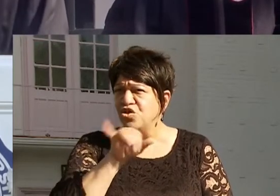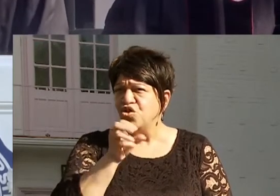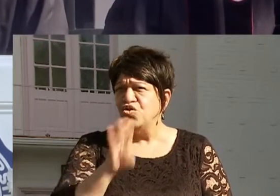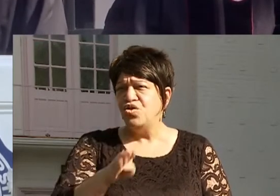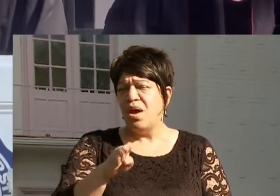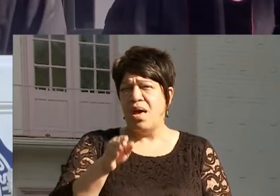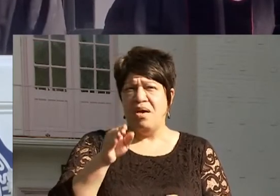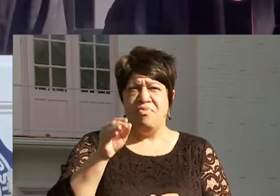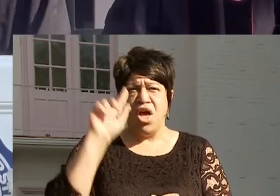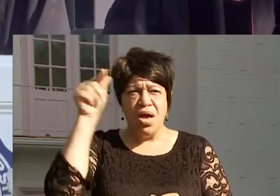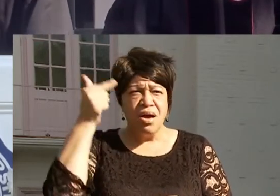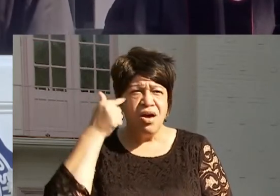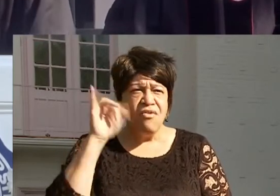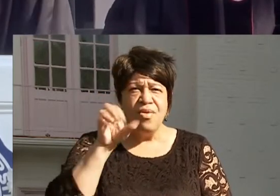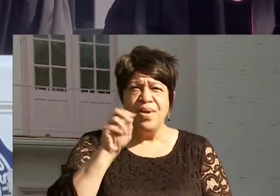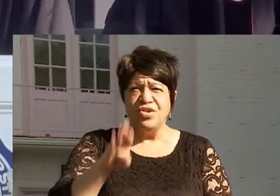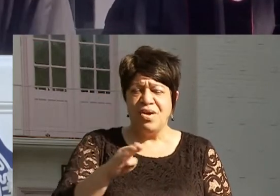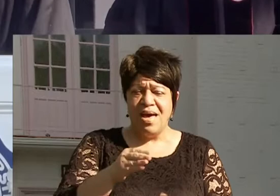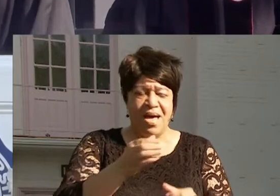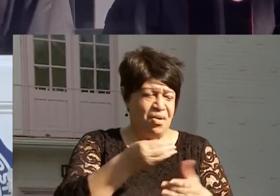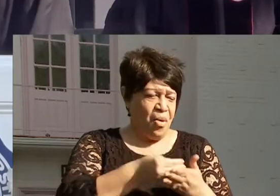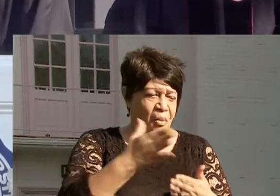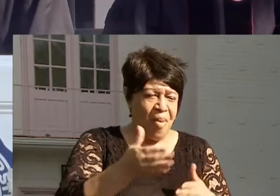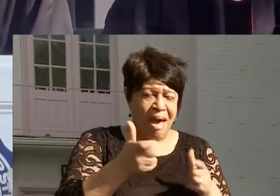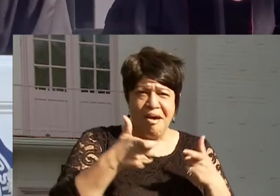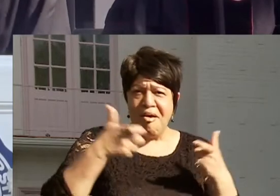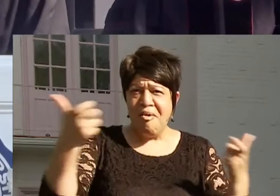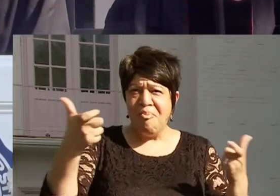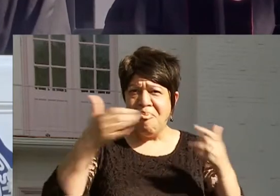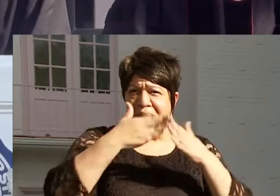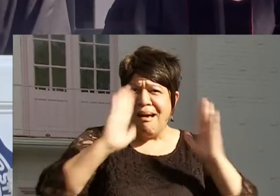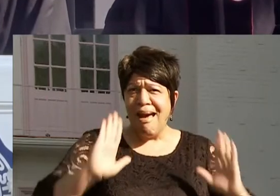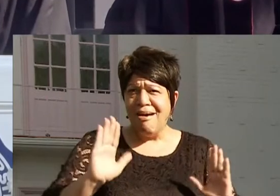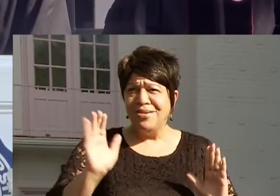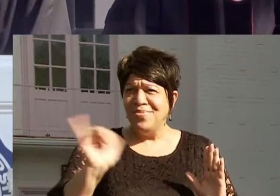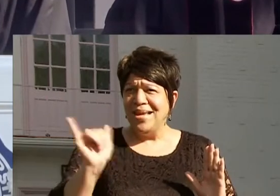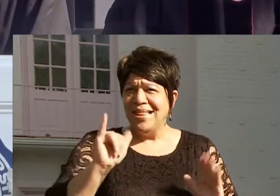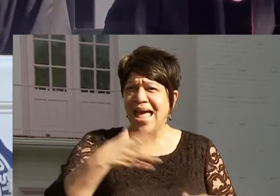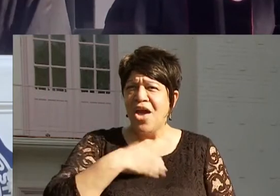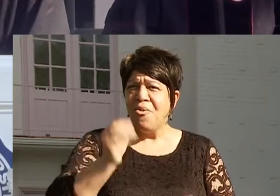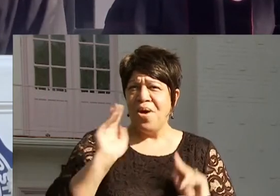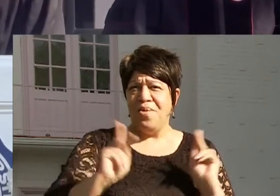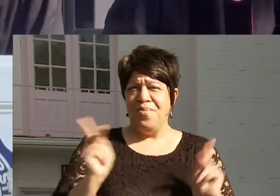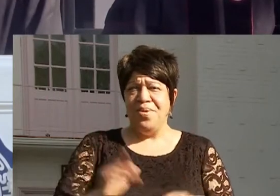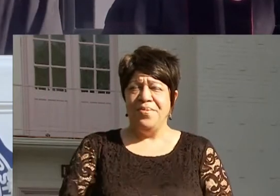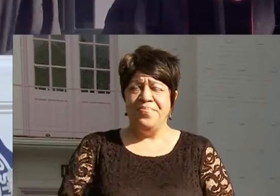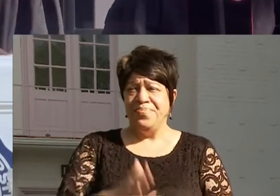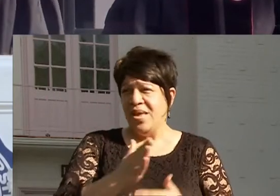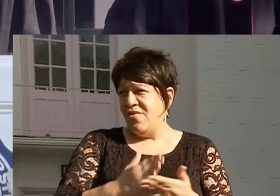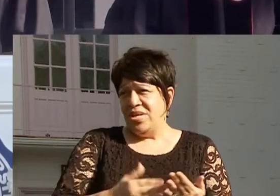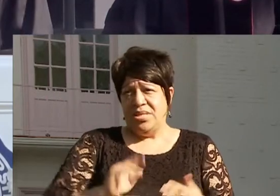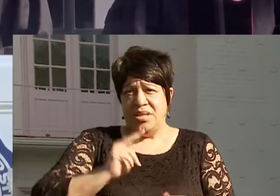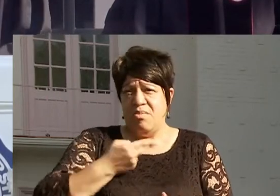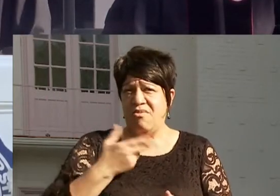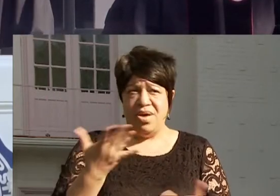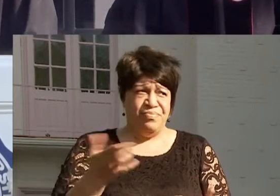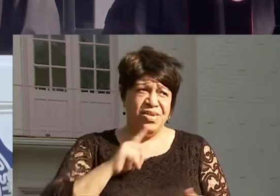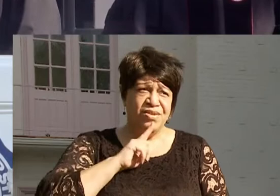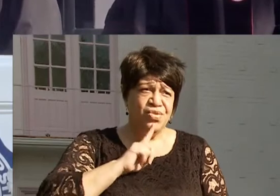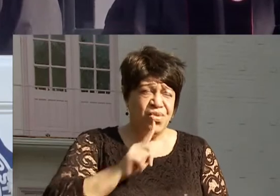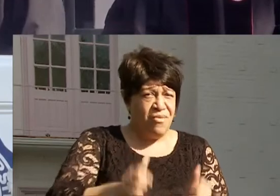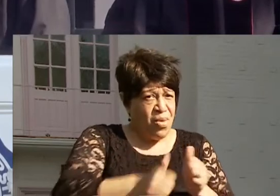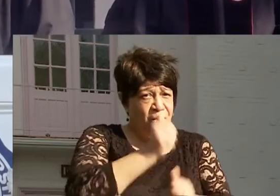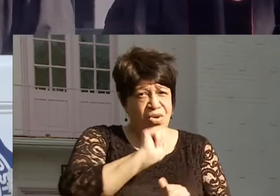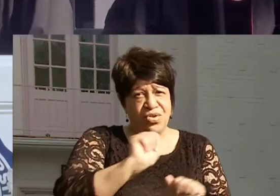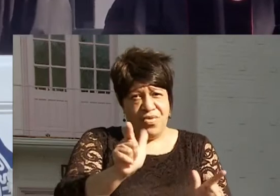benefits, and even get a big house and be just like white folks. For some of us, this is reality, but for most of